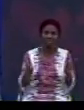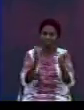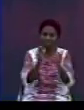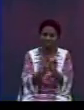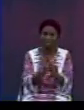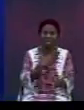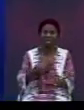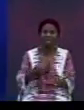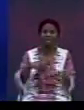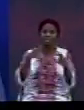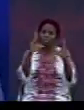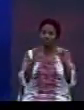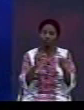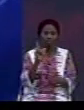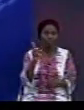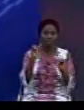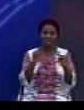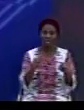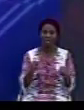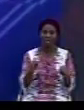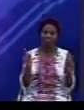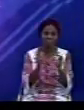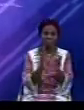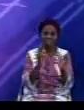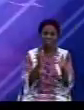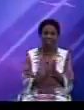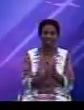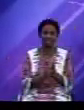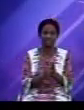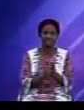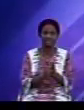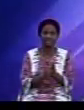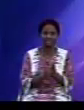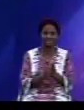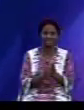meet that with you. Behold, I. That was